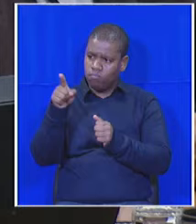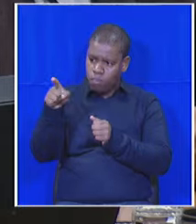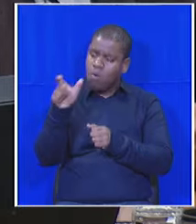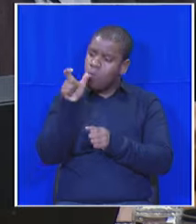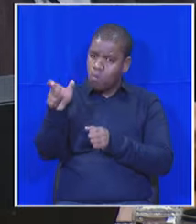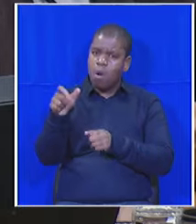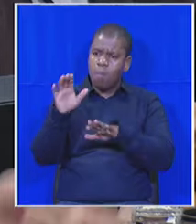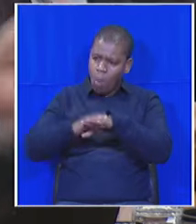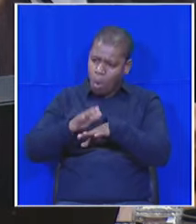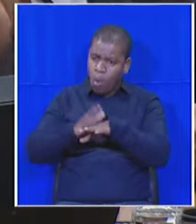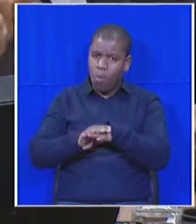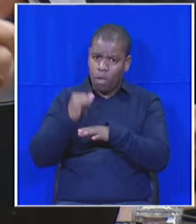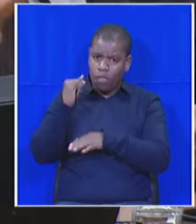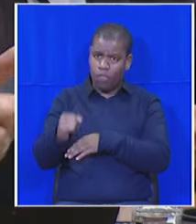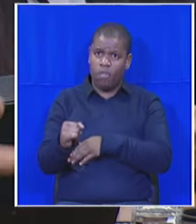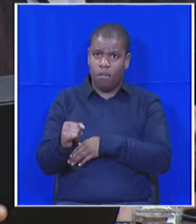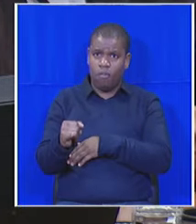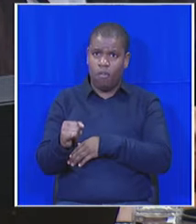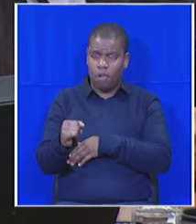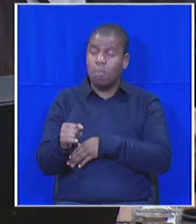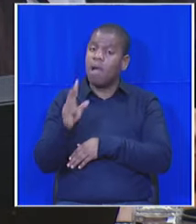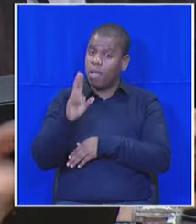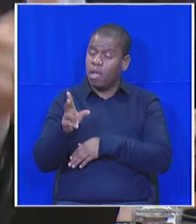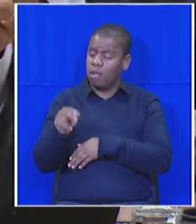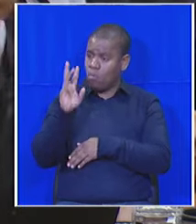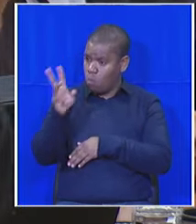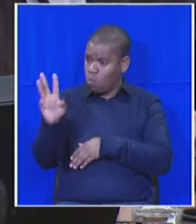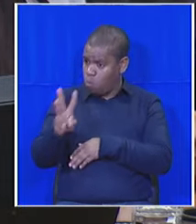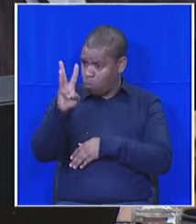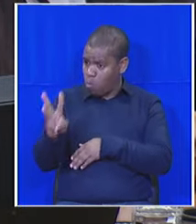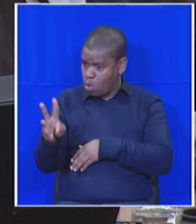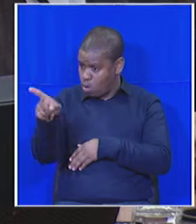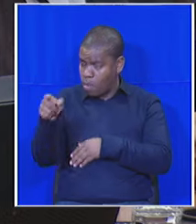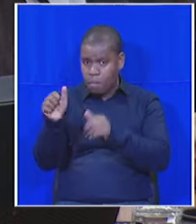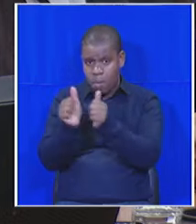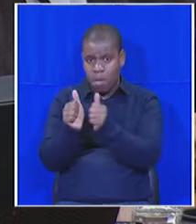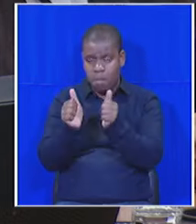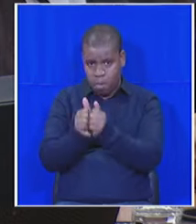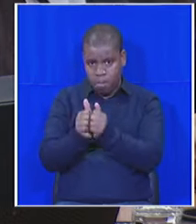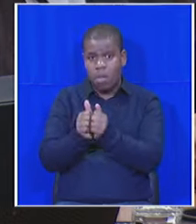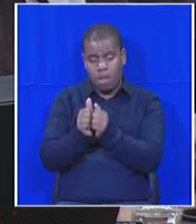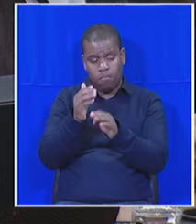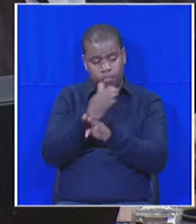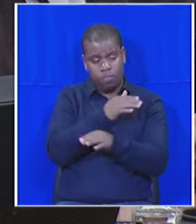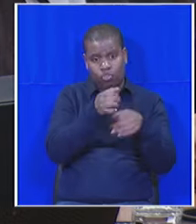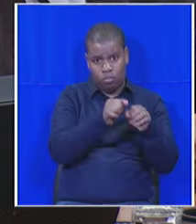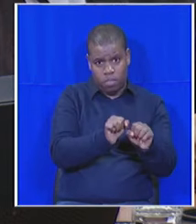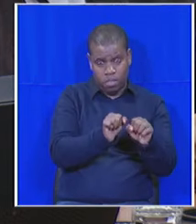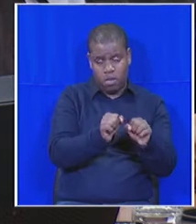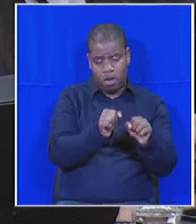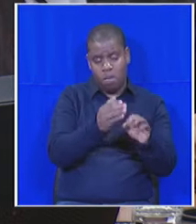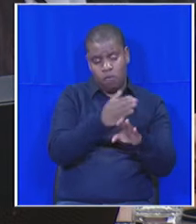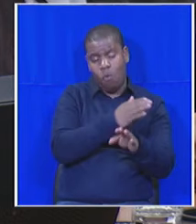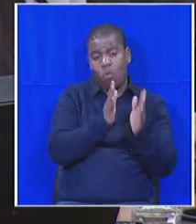more offensive. And I would ask you to again caution the member who's deliberately now defying an earlier request from the chair.